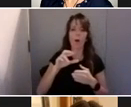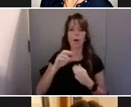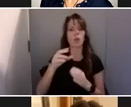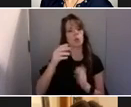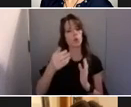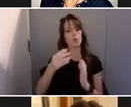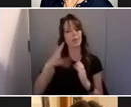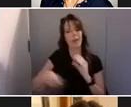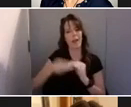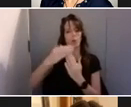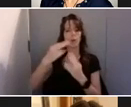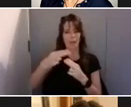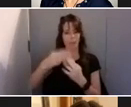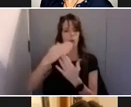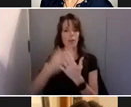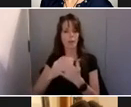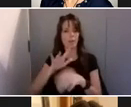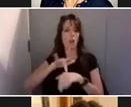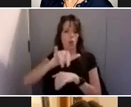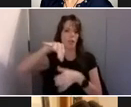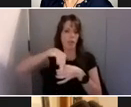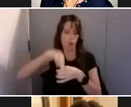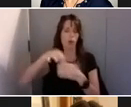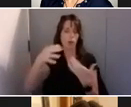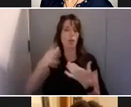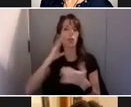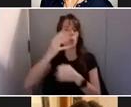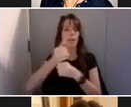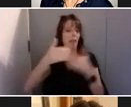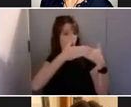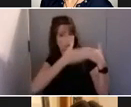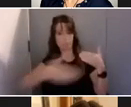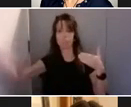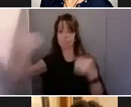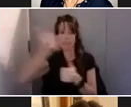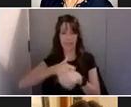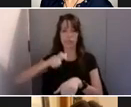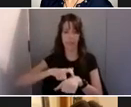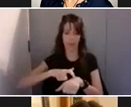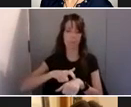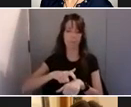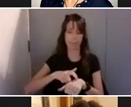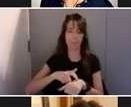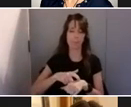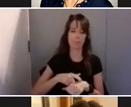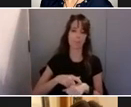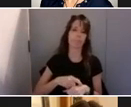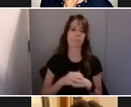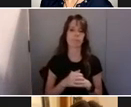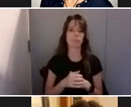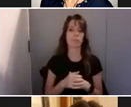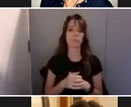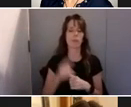list, and you will receive it every single time from now on that it would end up in the mail. And for